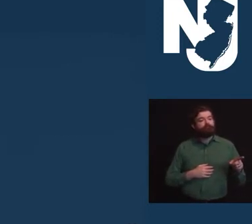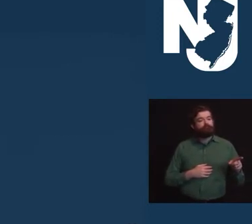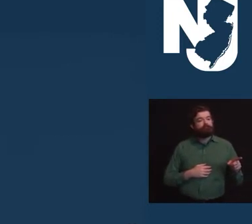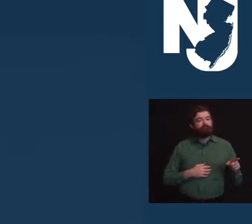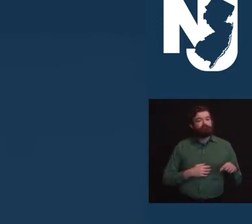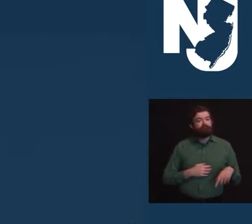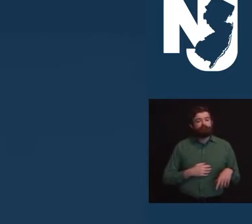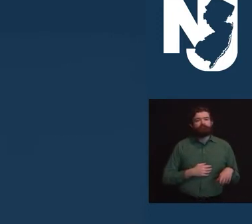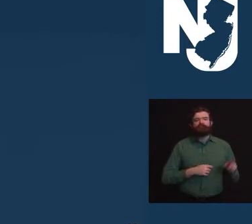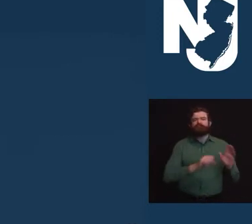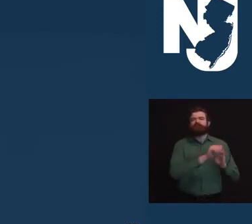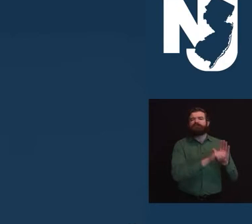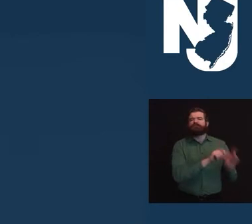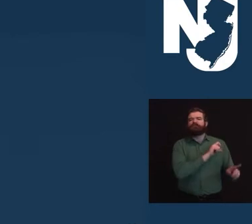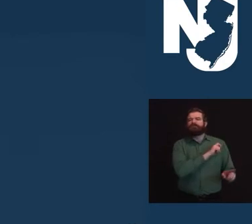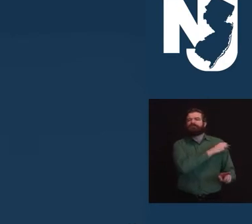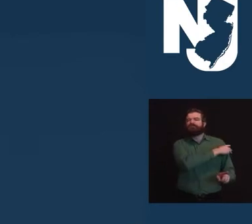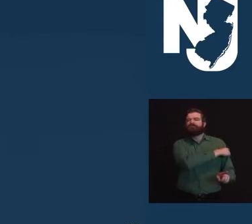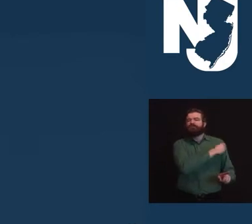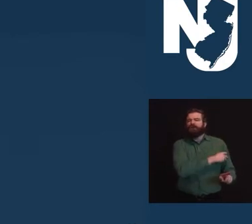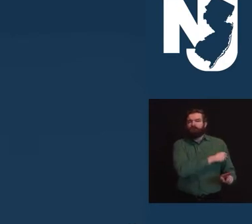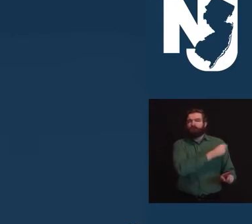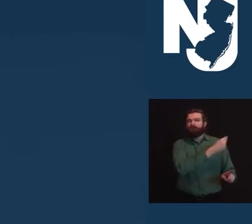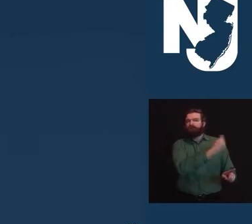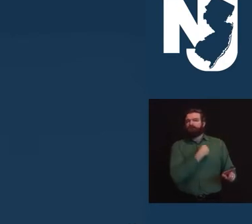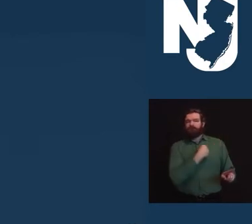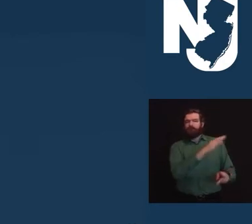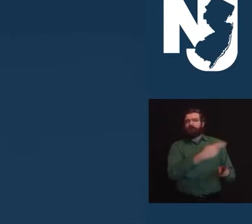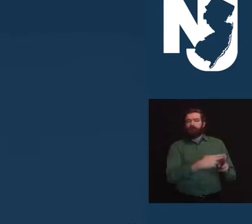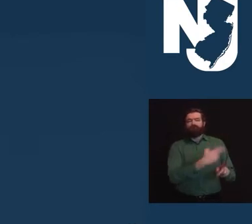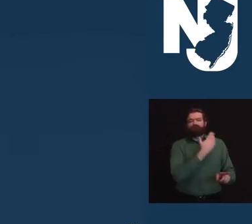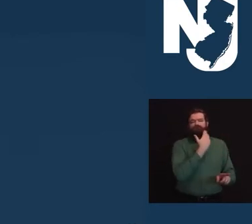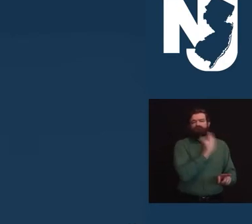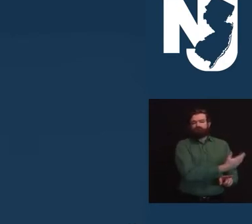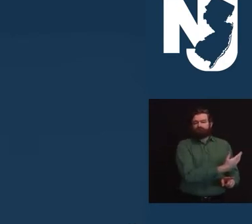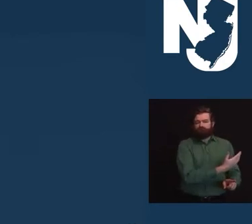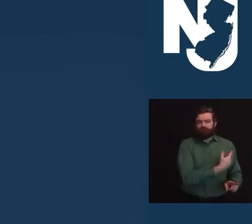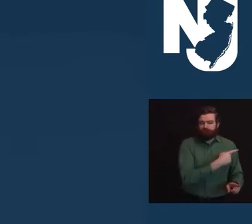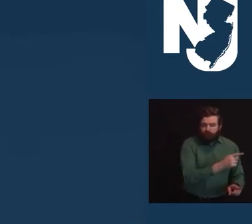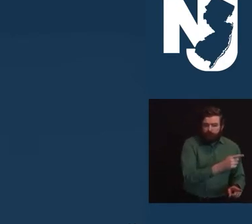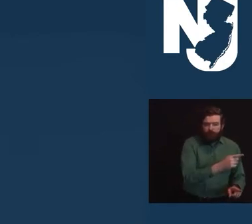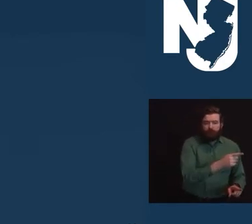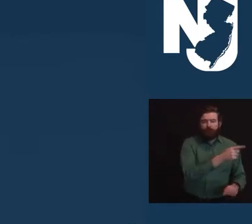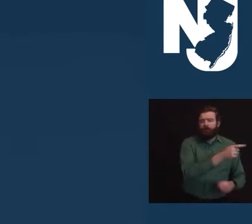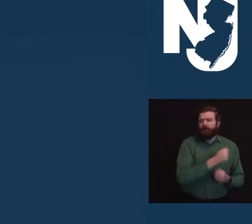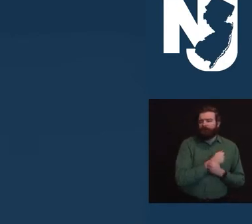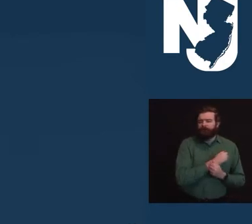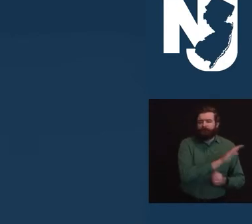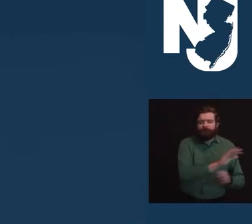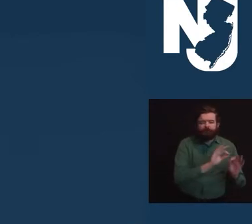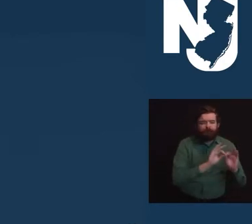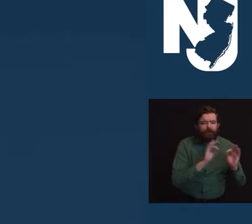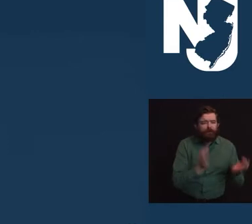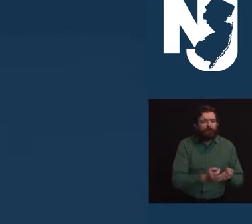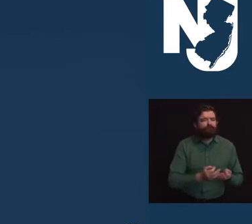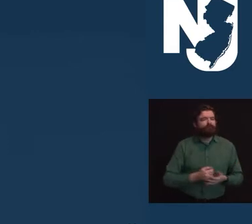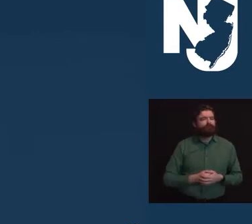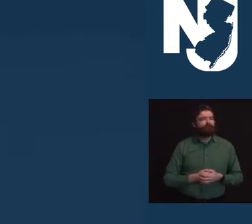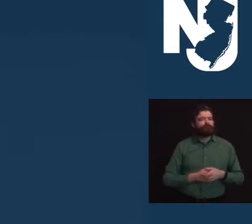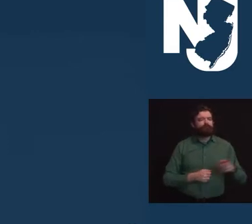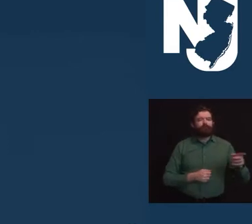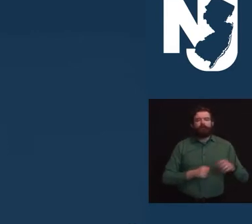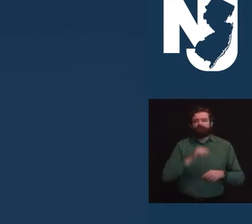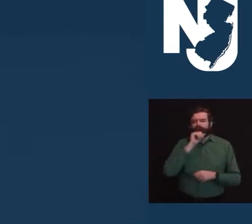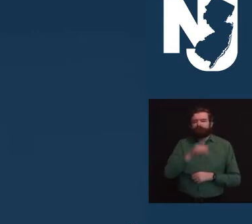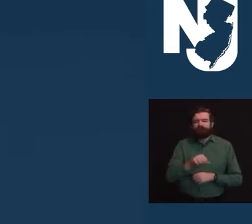you, Sergeant. Rachel gave everything for her family and friends, especially if it revolved around a good meal or a Broadway show.